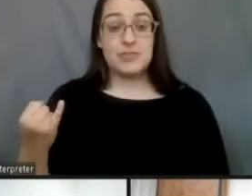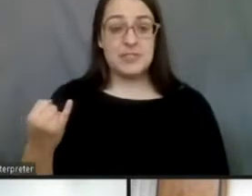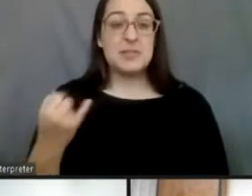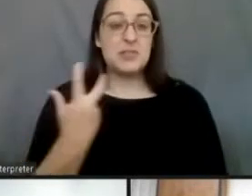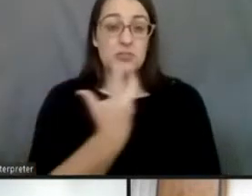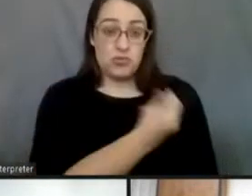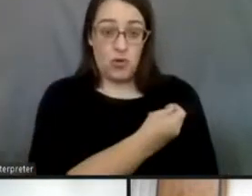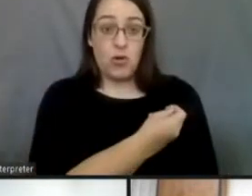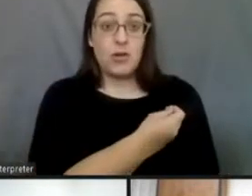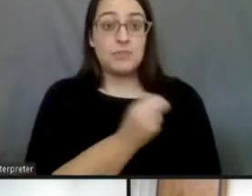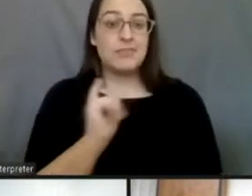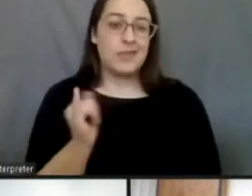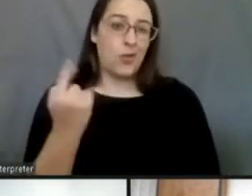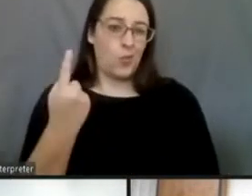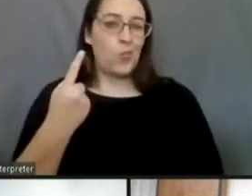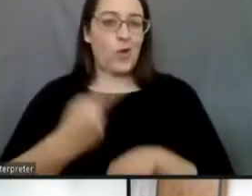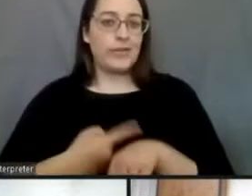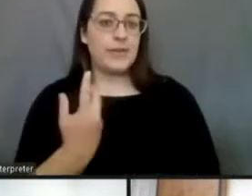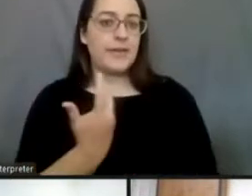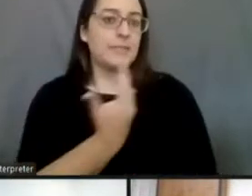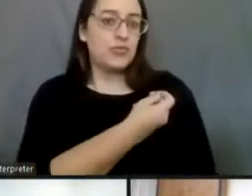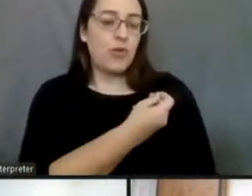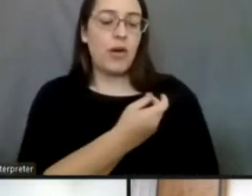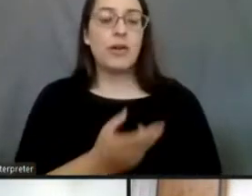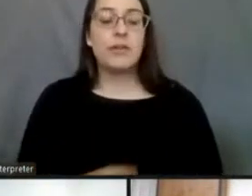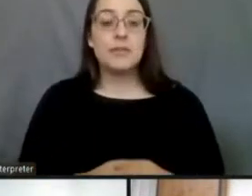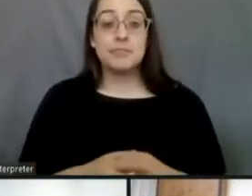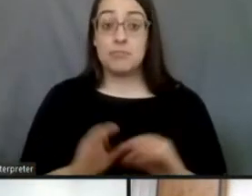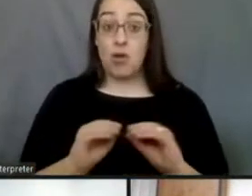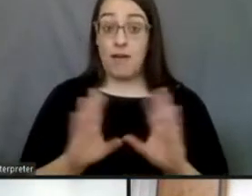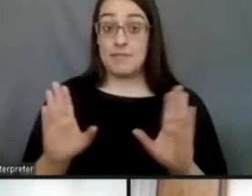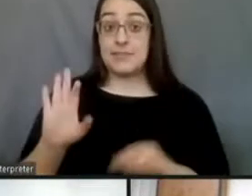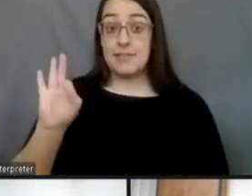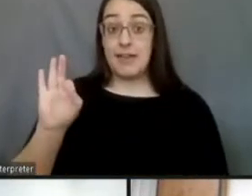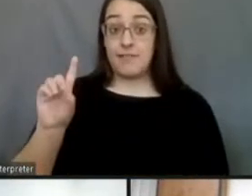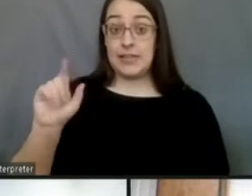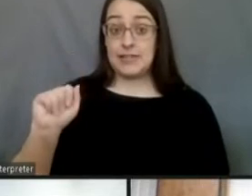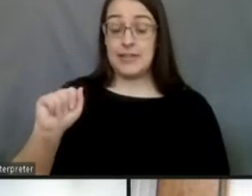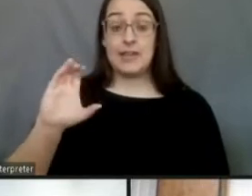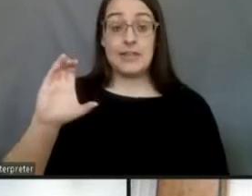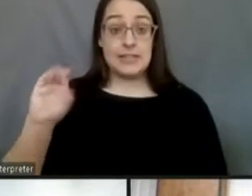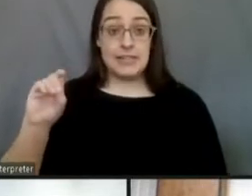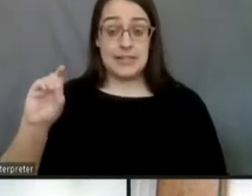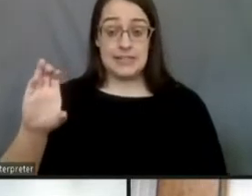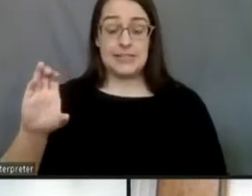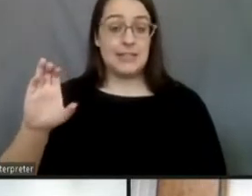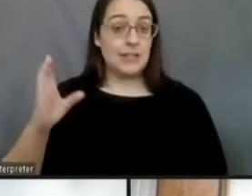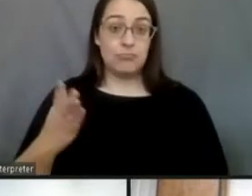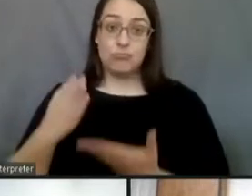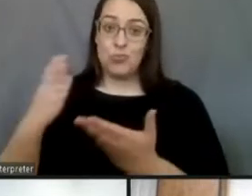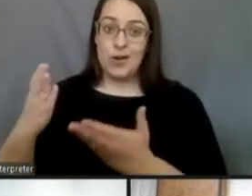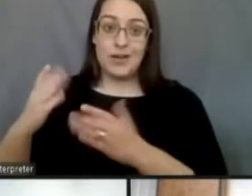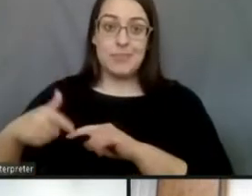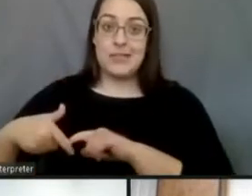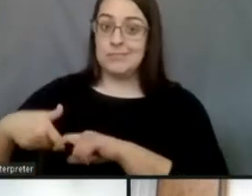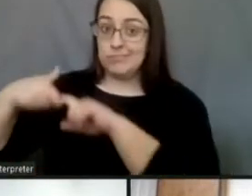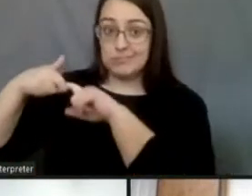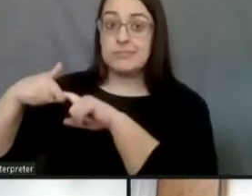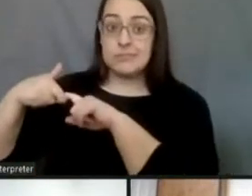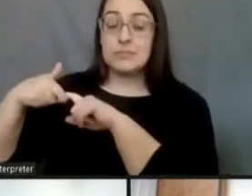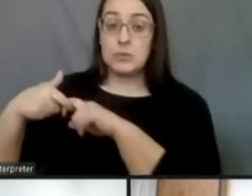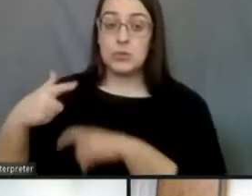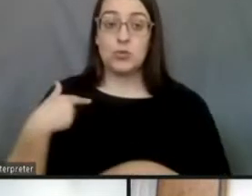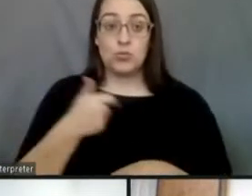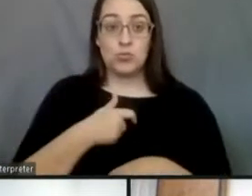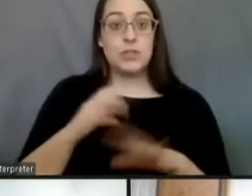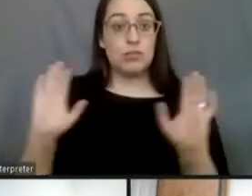vaccine, which is that single dose available. Obviously, when the FDA and the CDC recommended to put a pause on